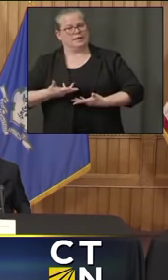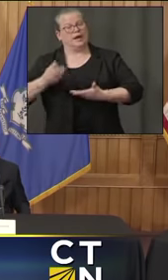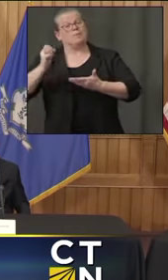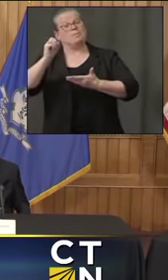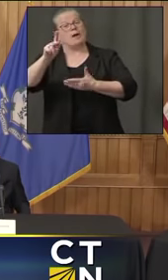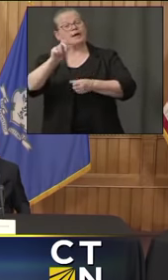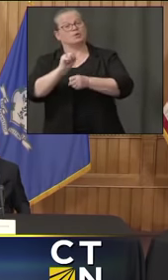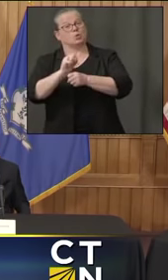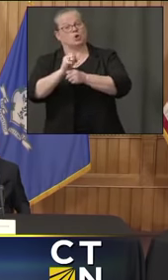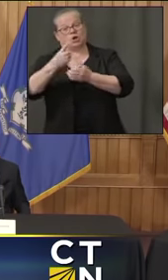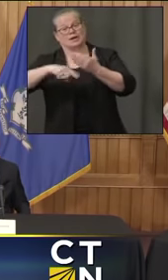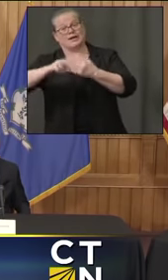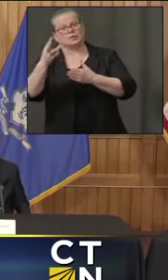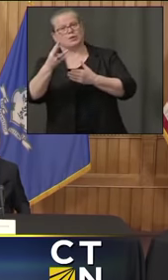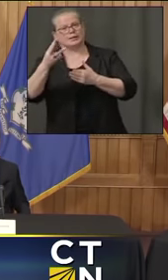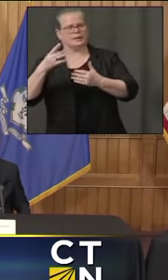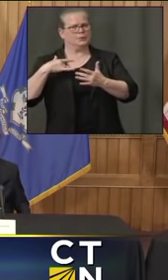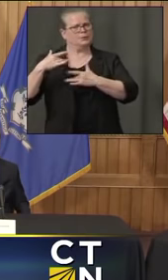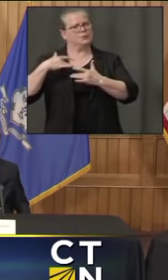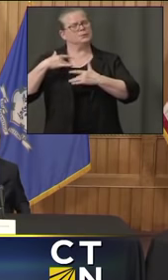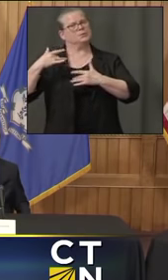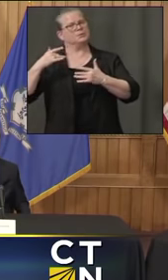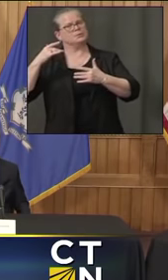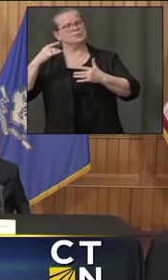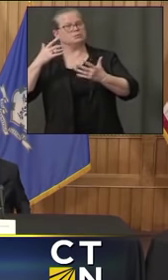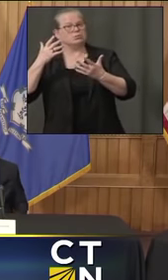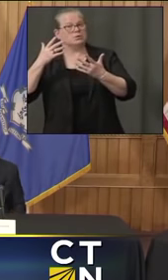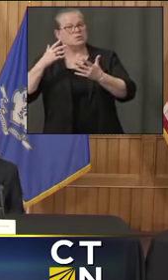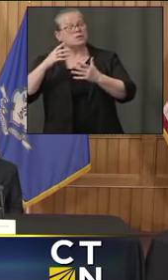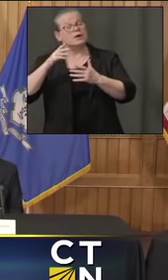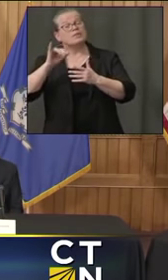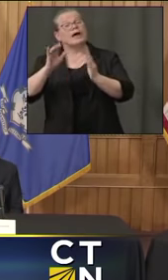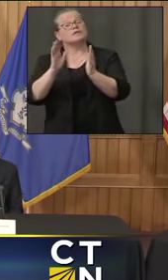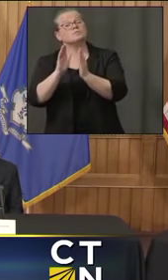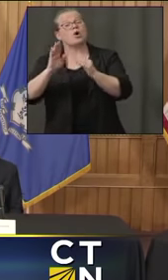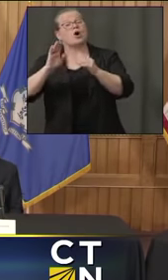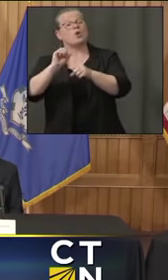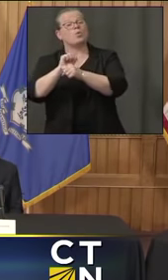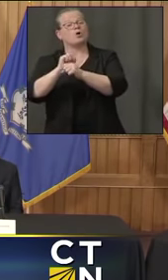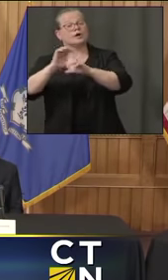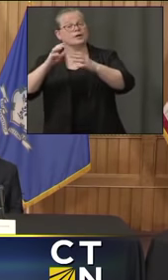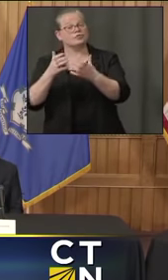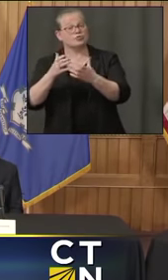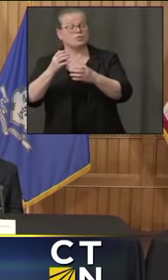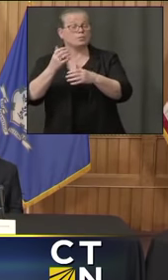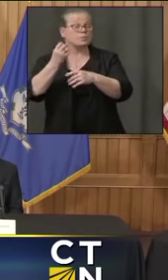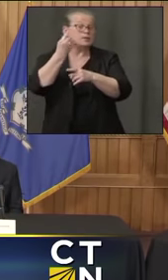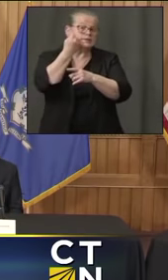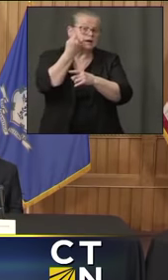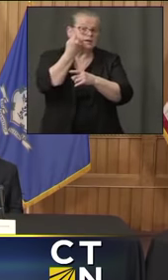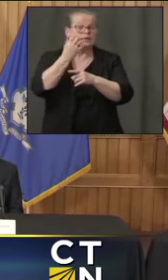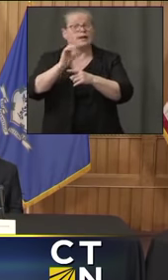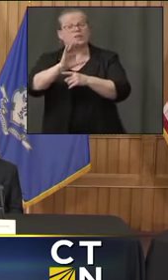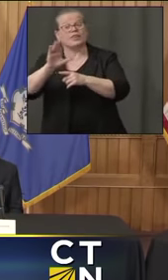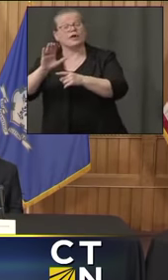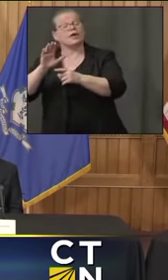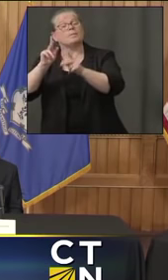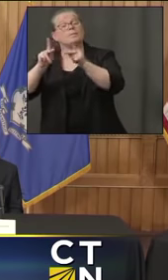working group worked anything out between dentists and hygienists that will determine something different?